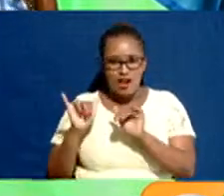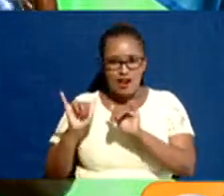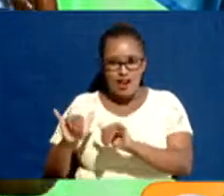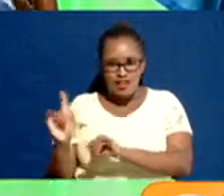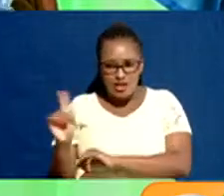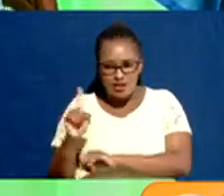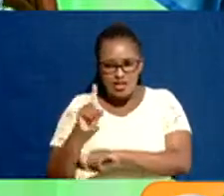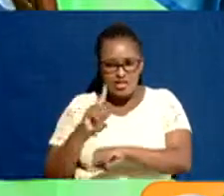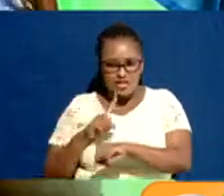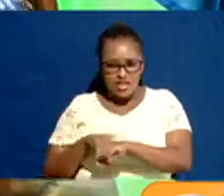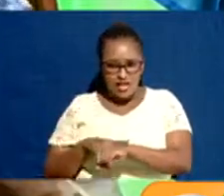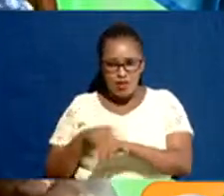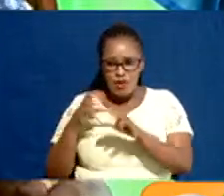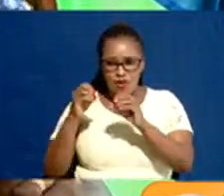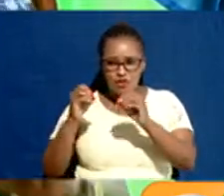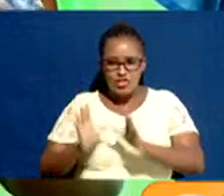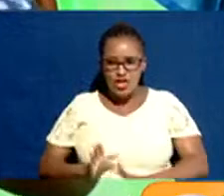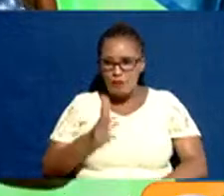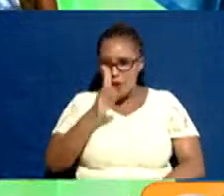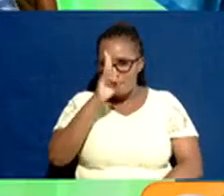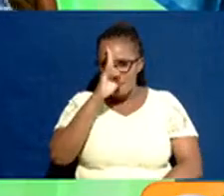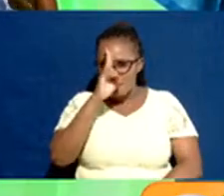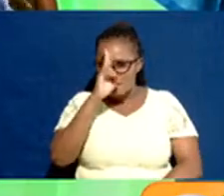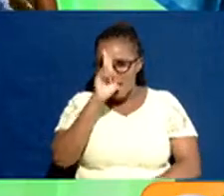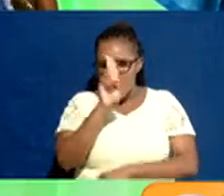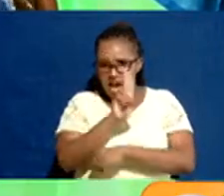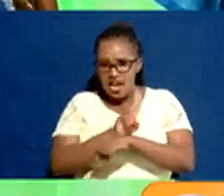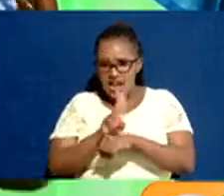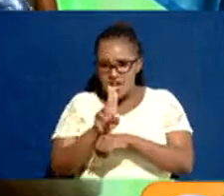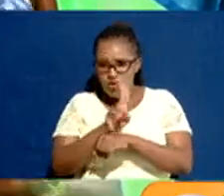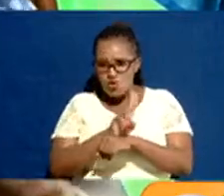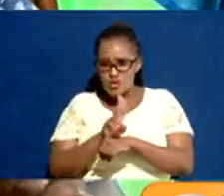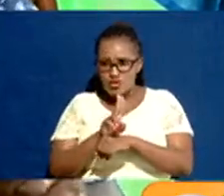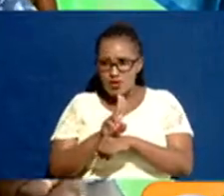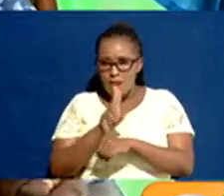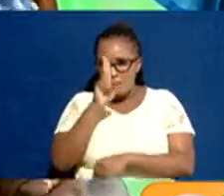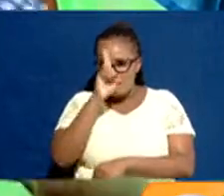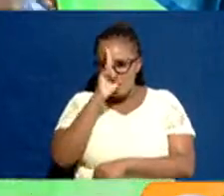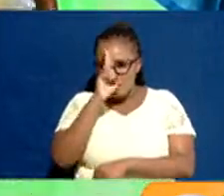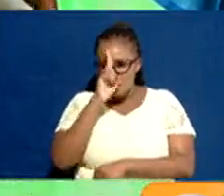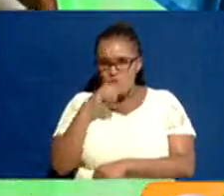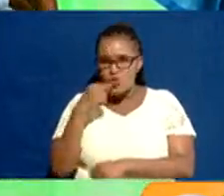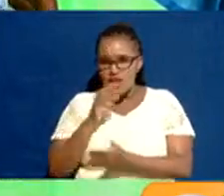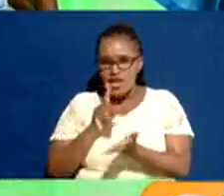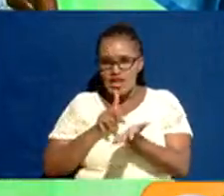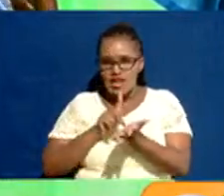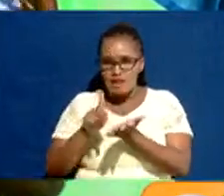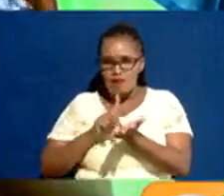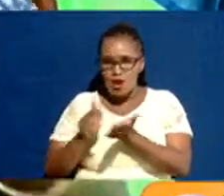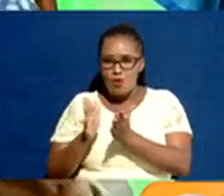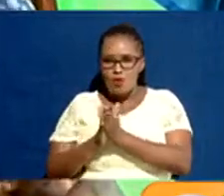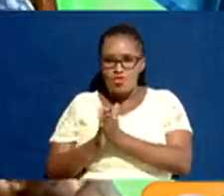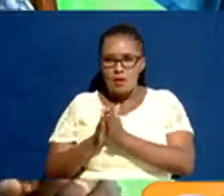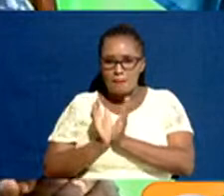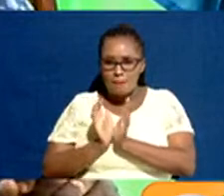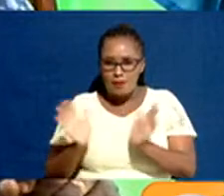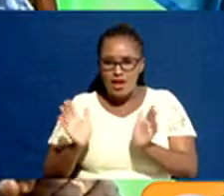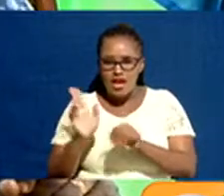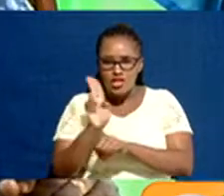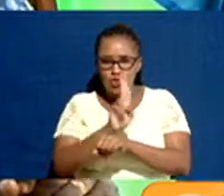an overzealous police officer, using police officers paid by the public, using guns owned by the people